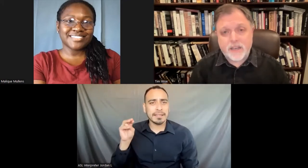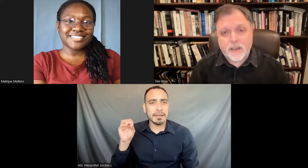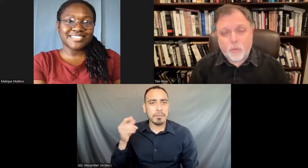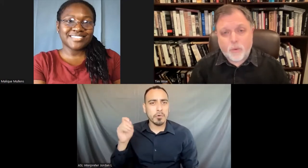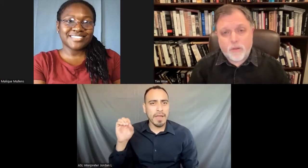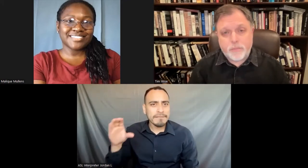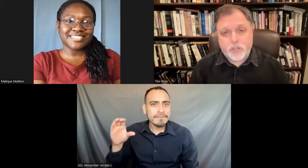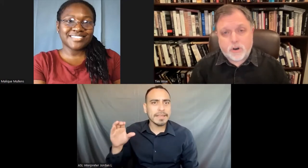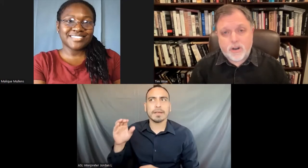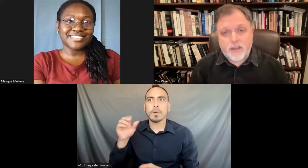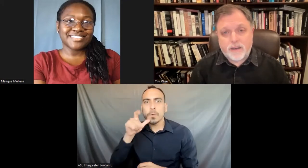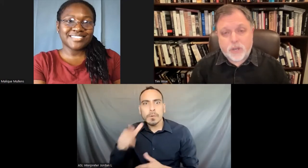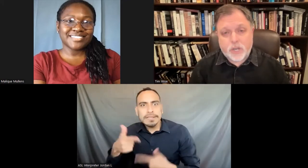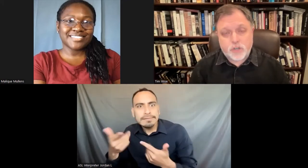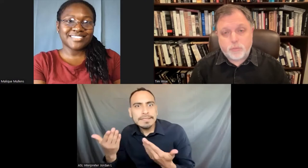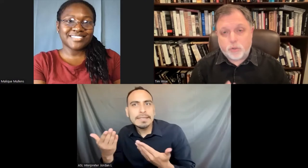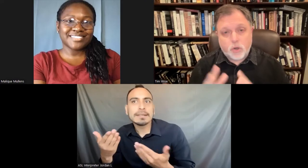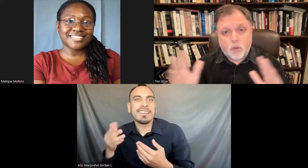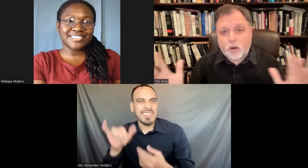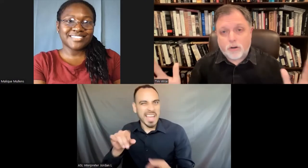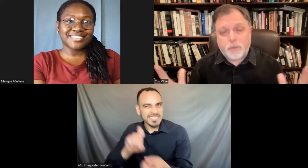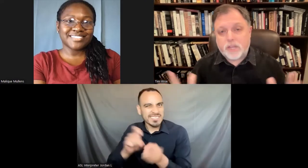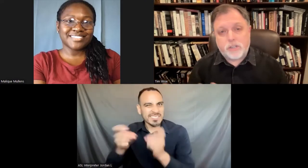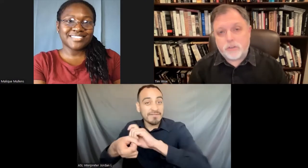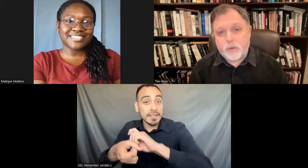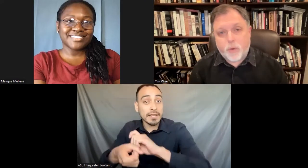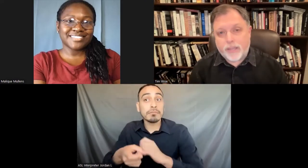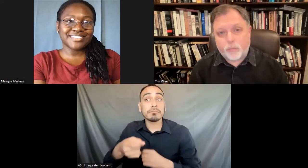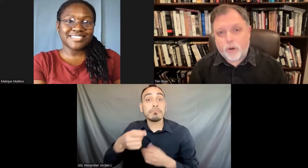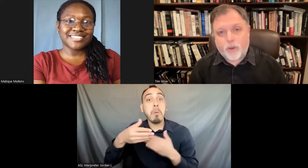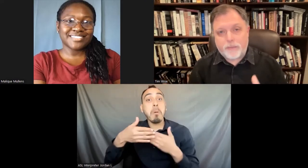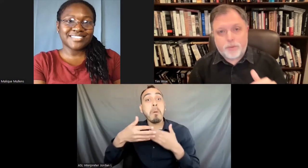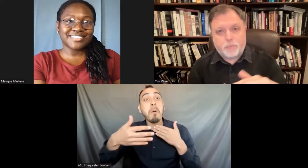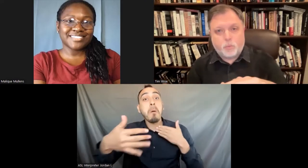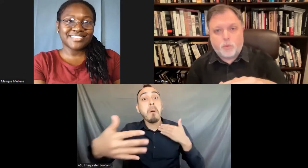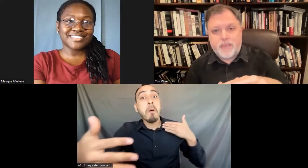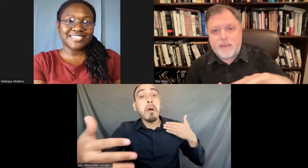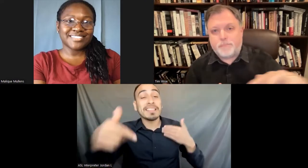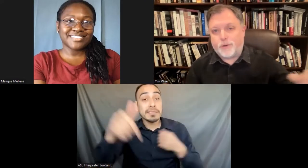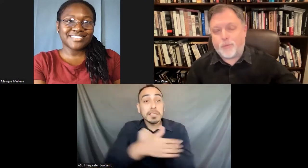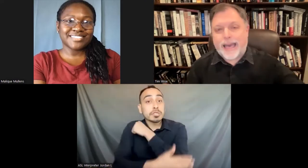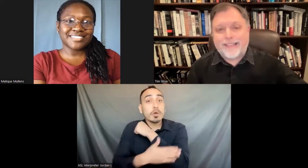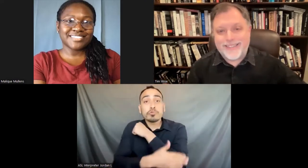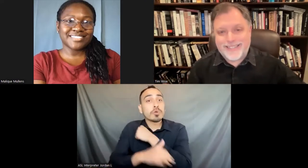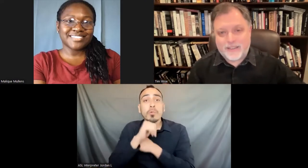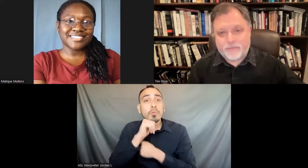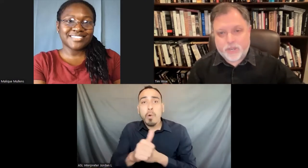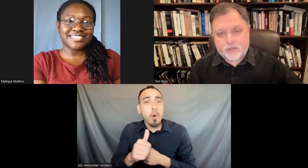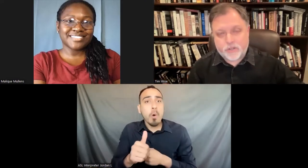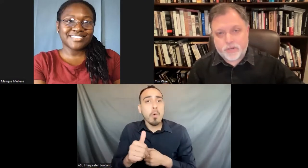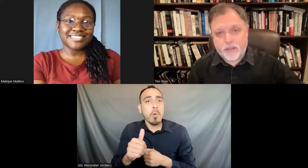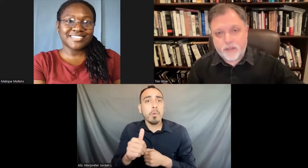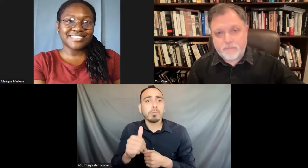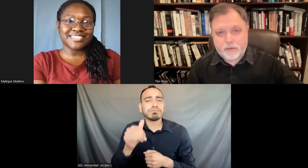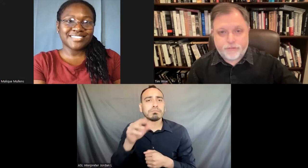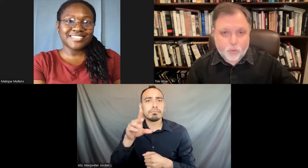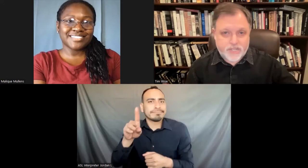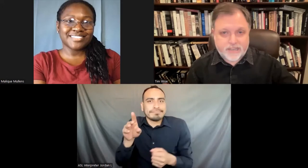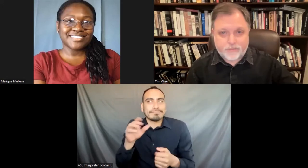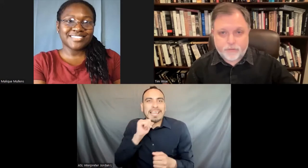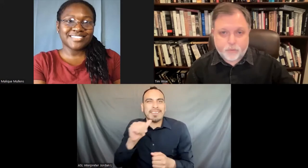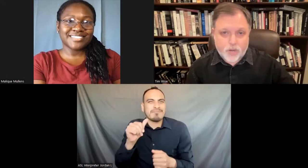less, where the majority of the country will no longer be clearly white, where white people will be a plurality of the country,